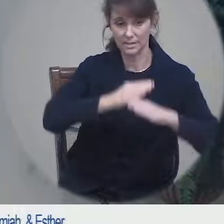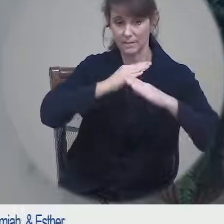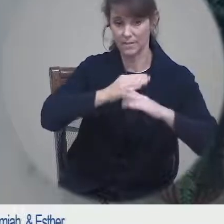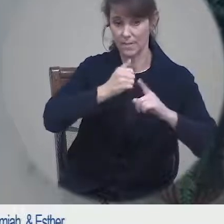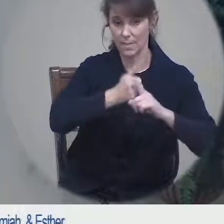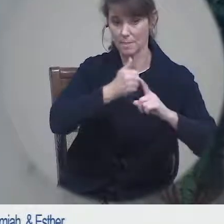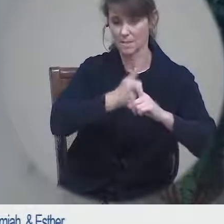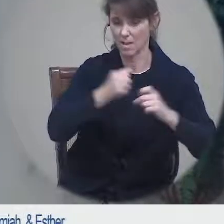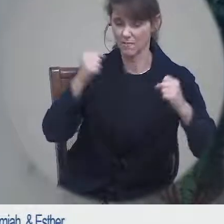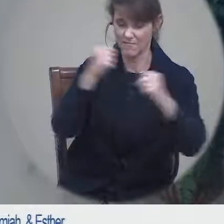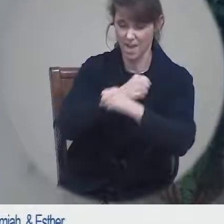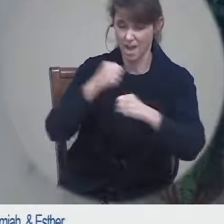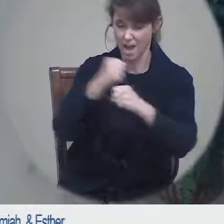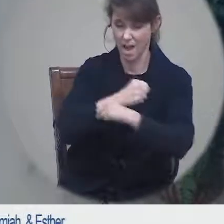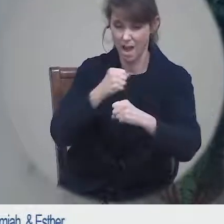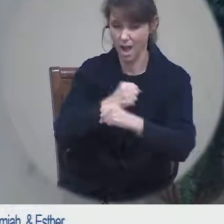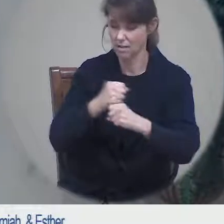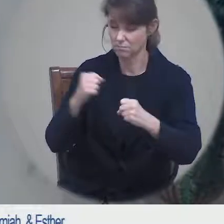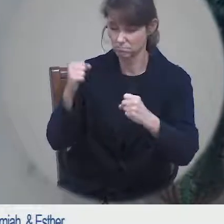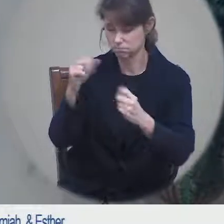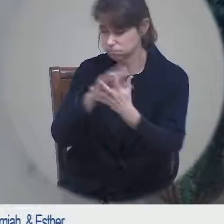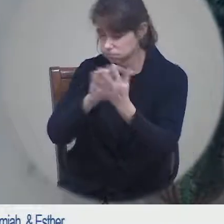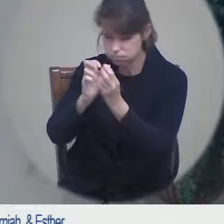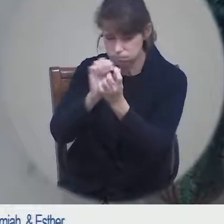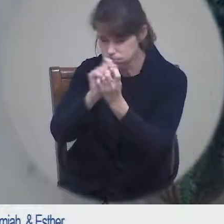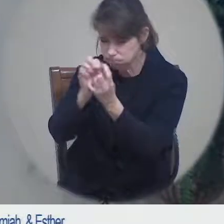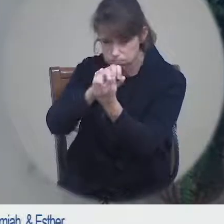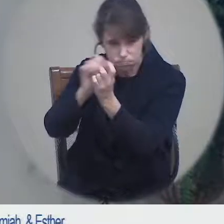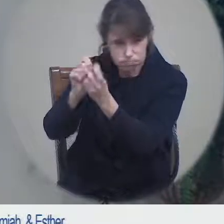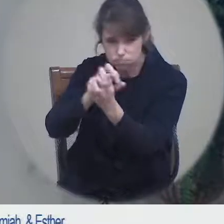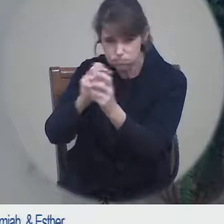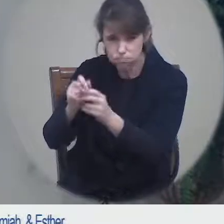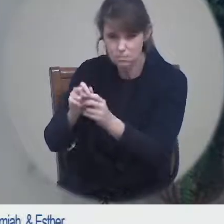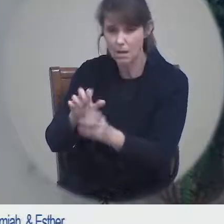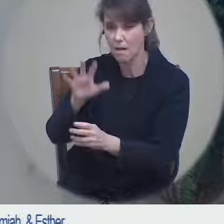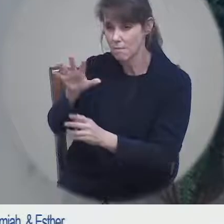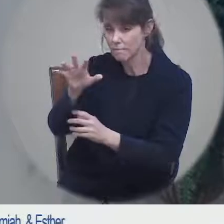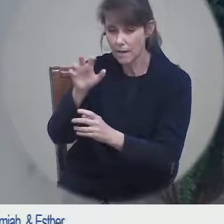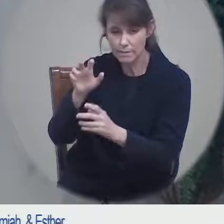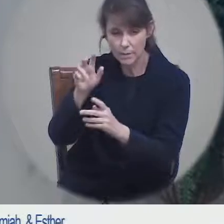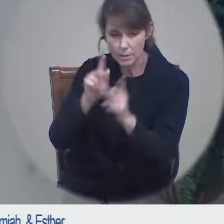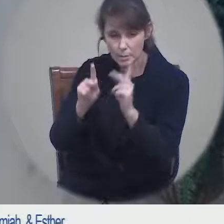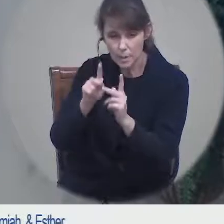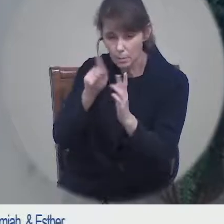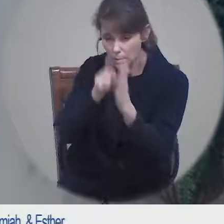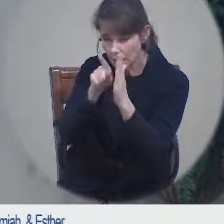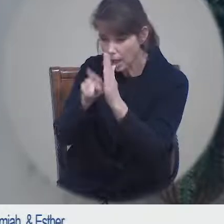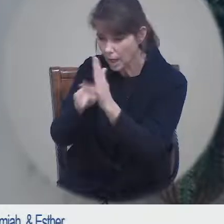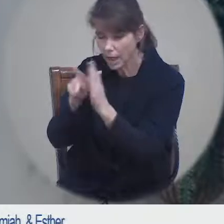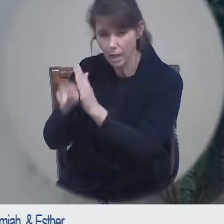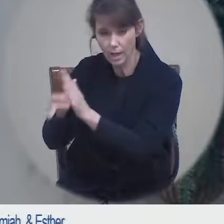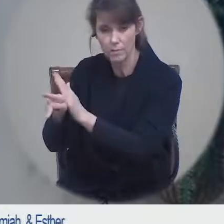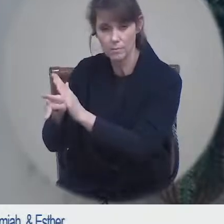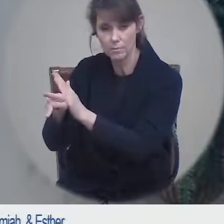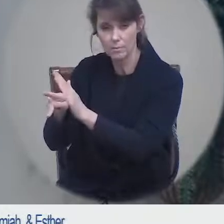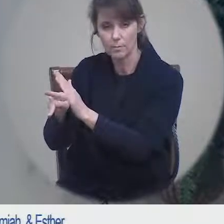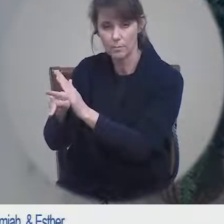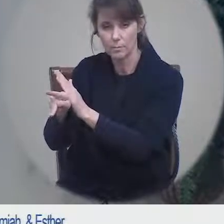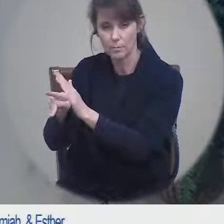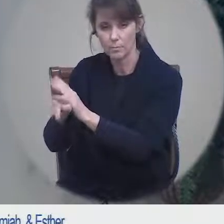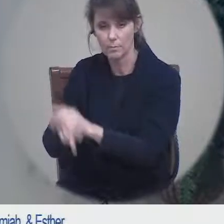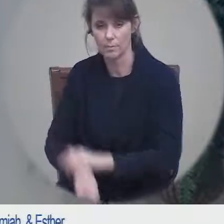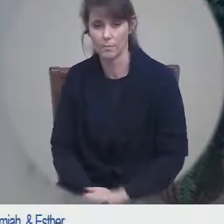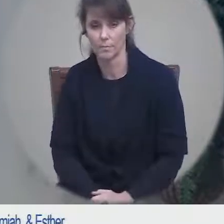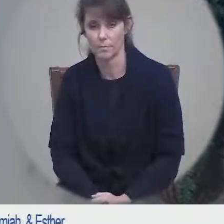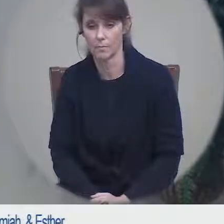provinces. And then on a second day, 500 are killed in the city of Susa. Now, I